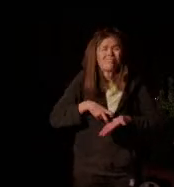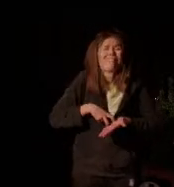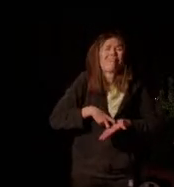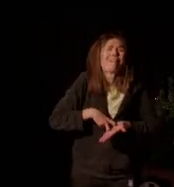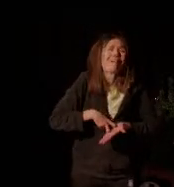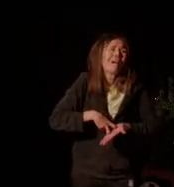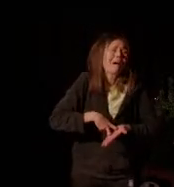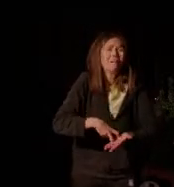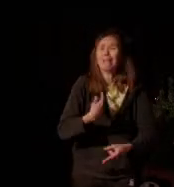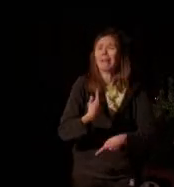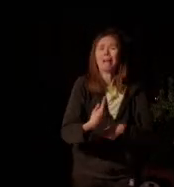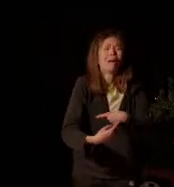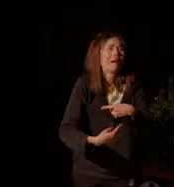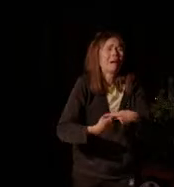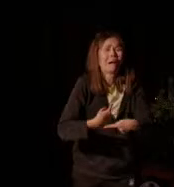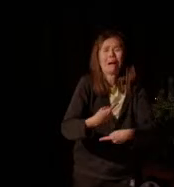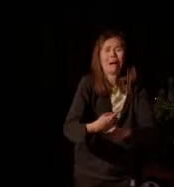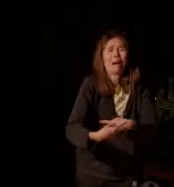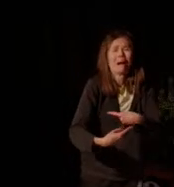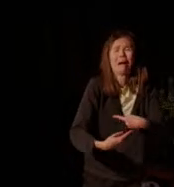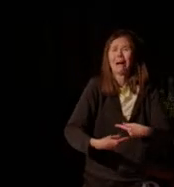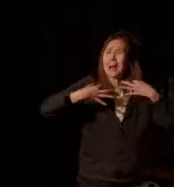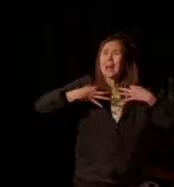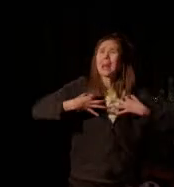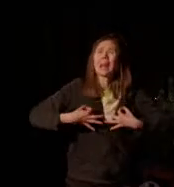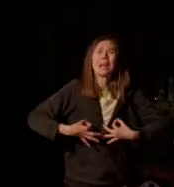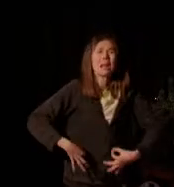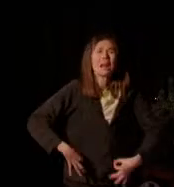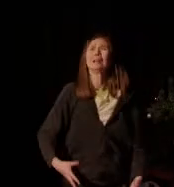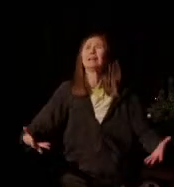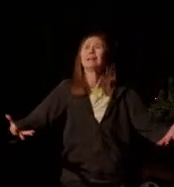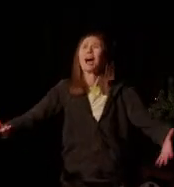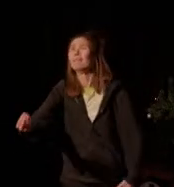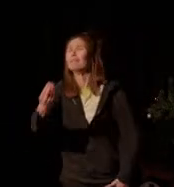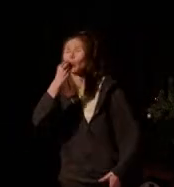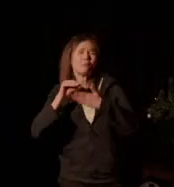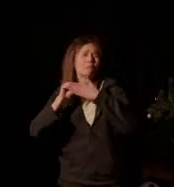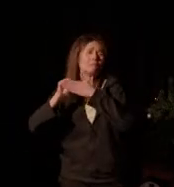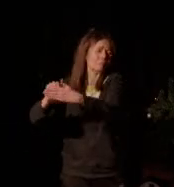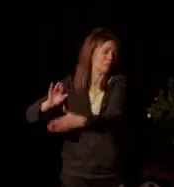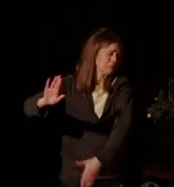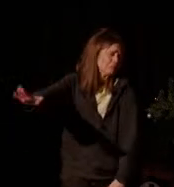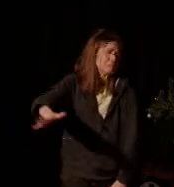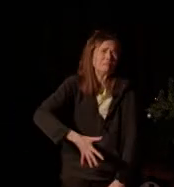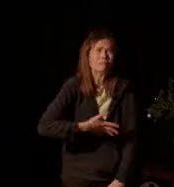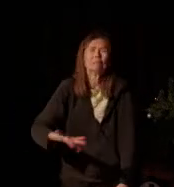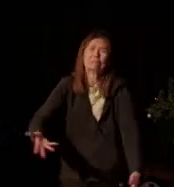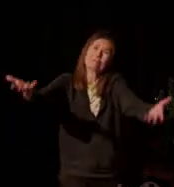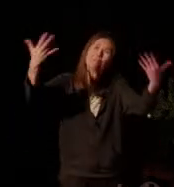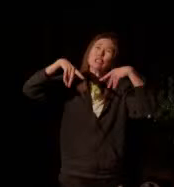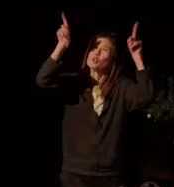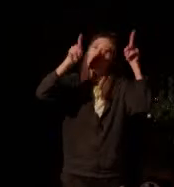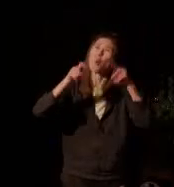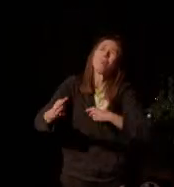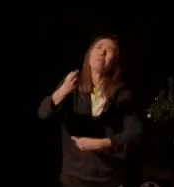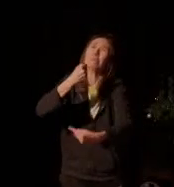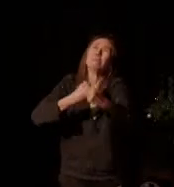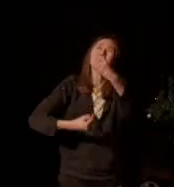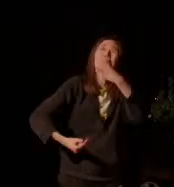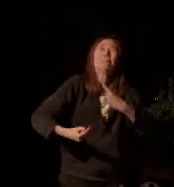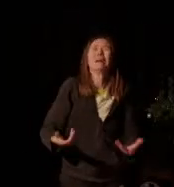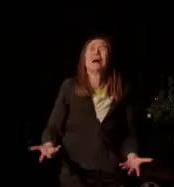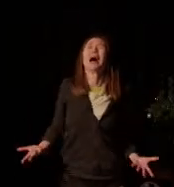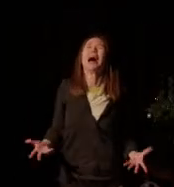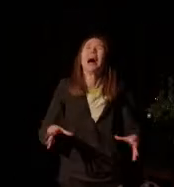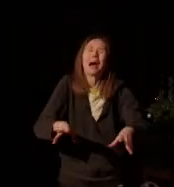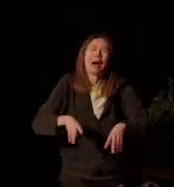naked fasting upon a barren mountain in harsh winter and storm perpetual would not move